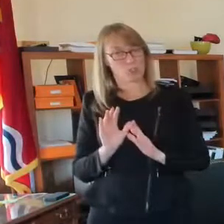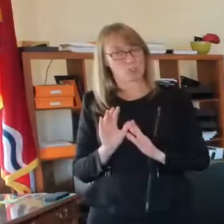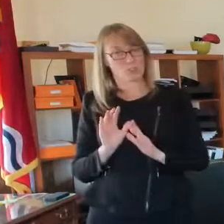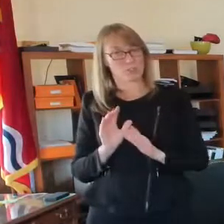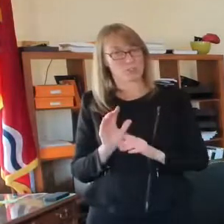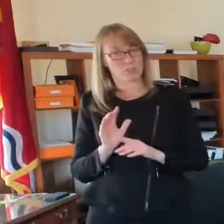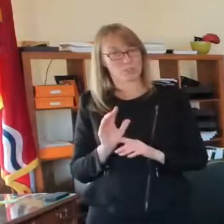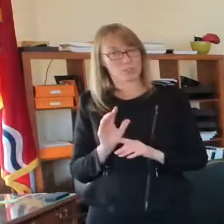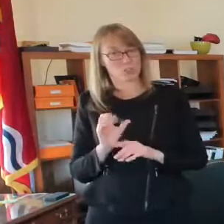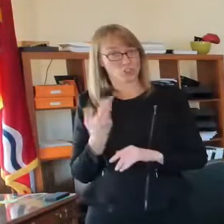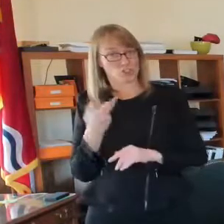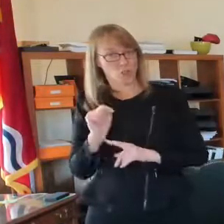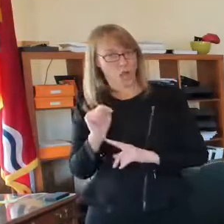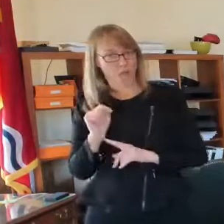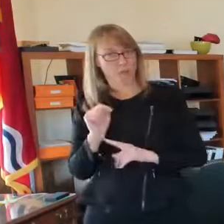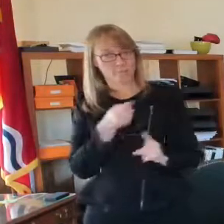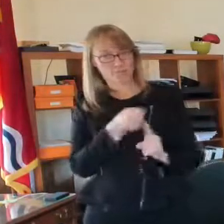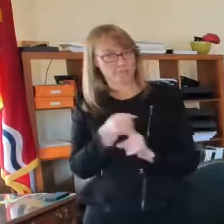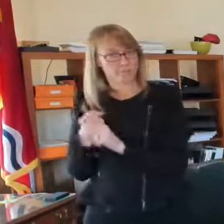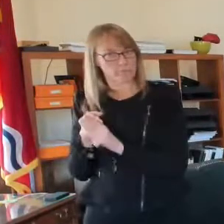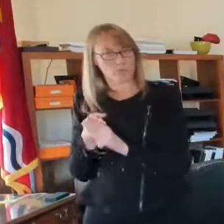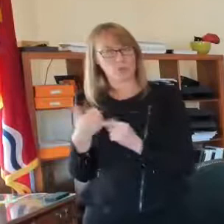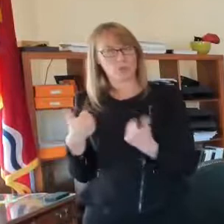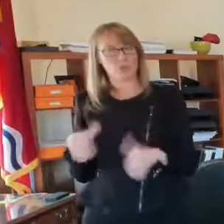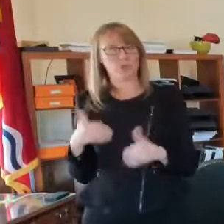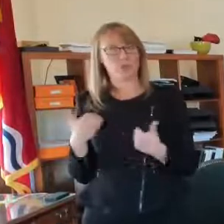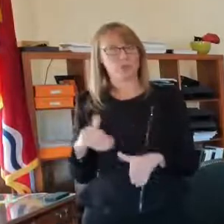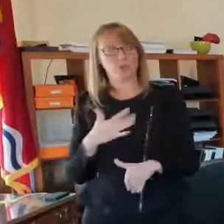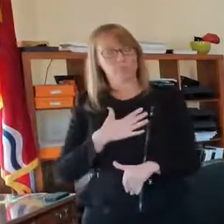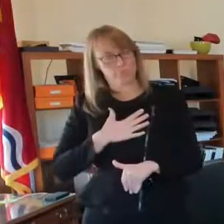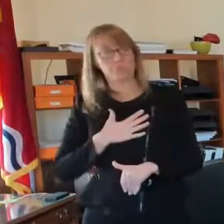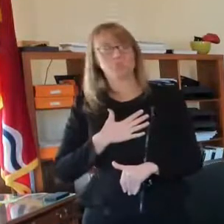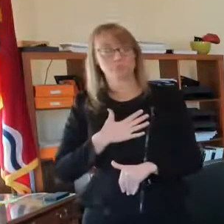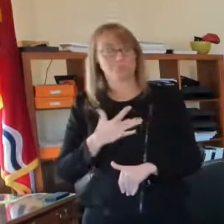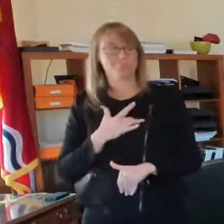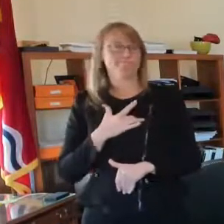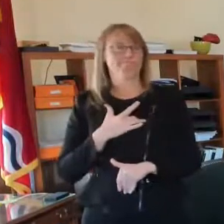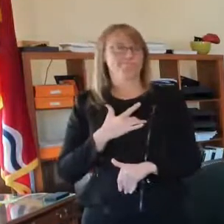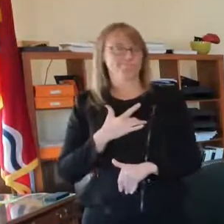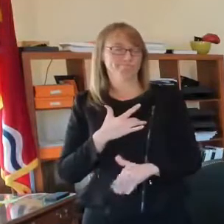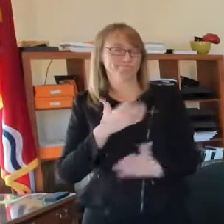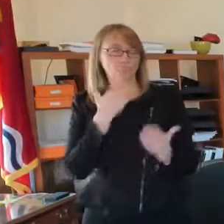months takes a toll. So thank you to all the officers.